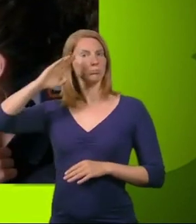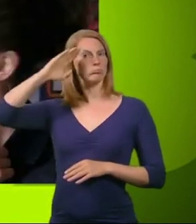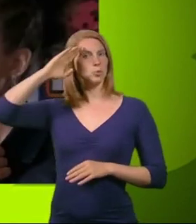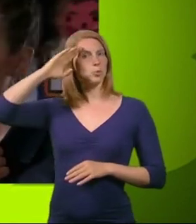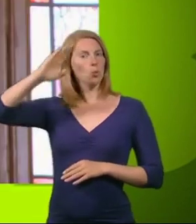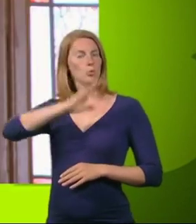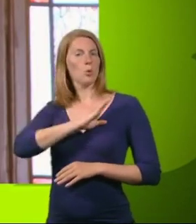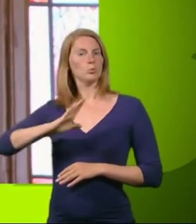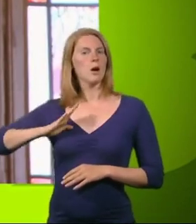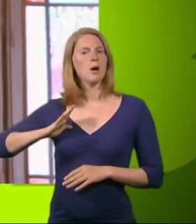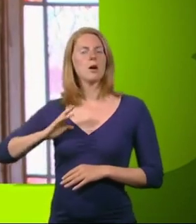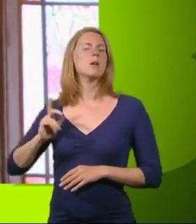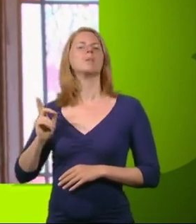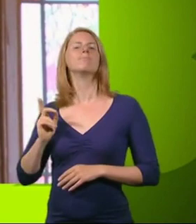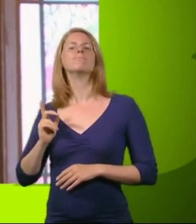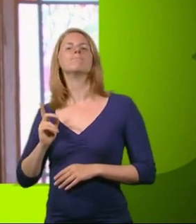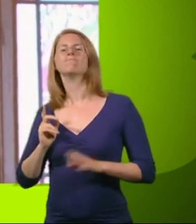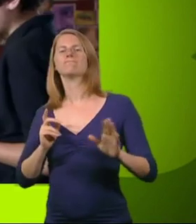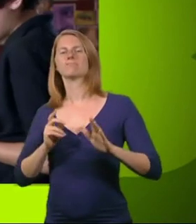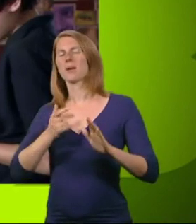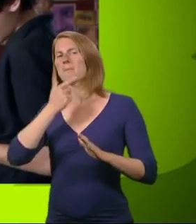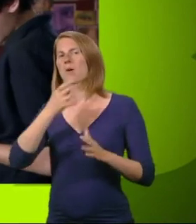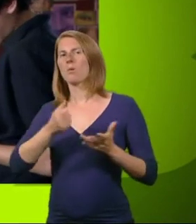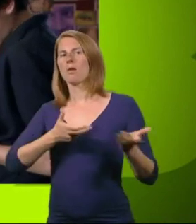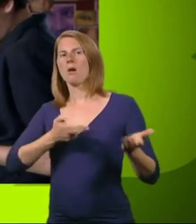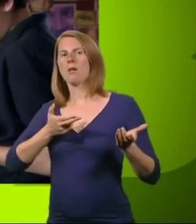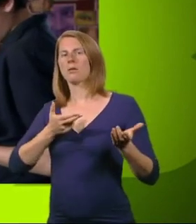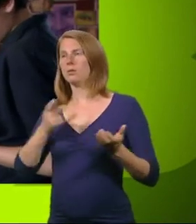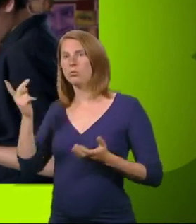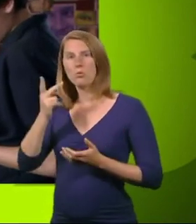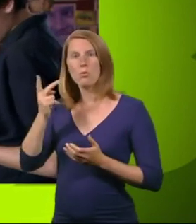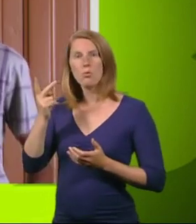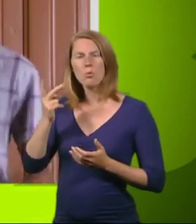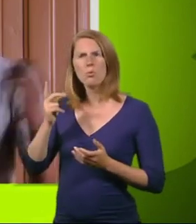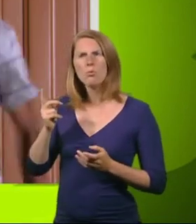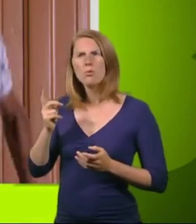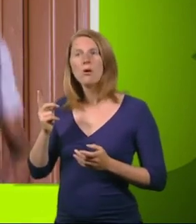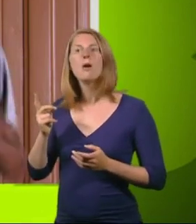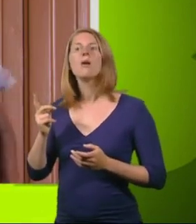Soldiers? Rara, I only bomb. No, just men with guns. Musa?